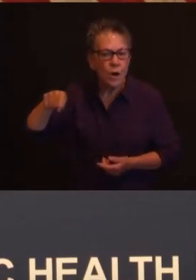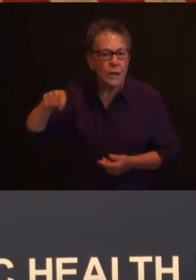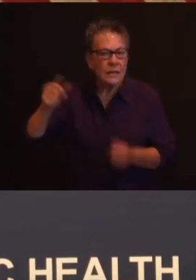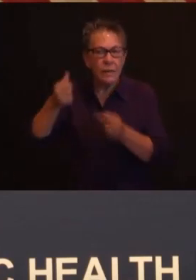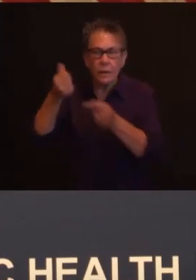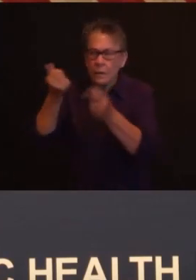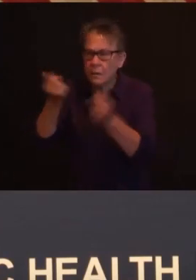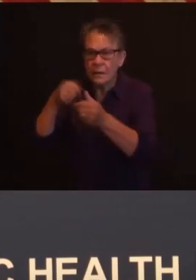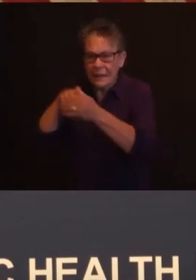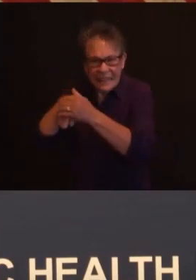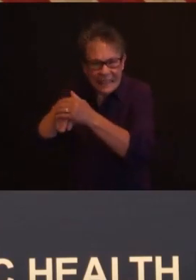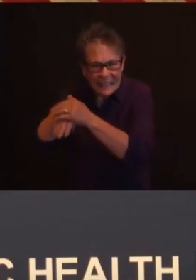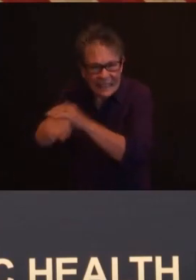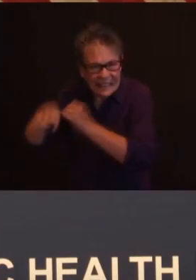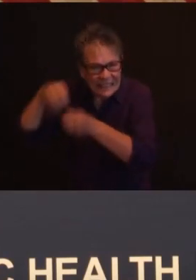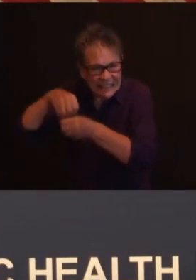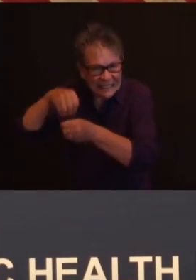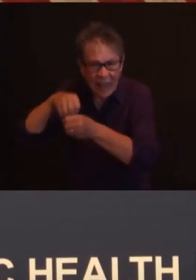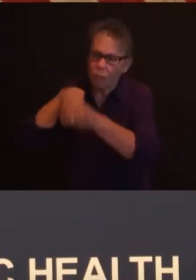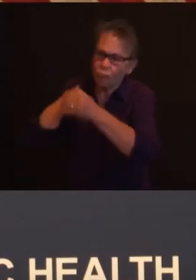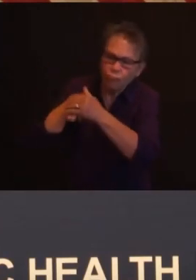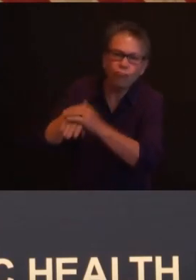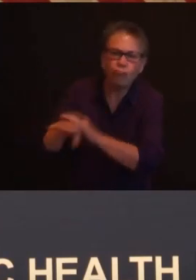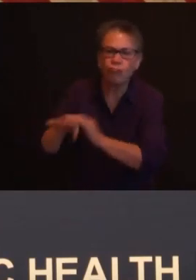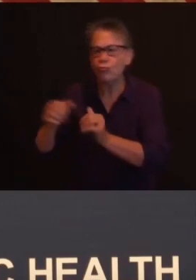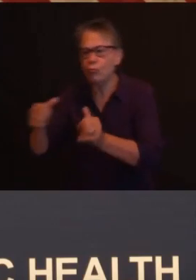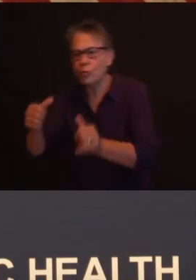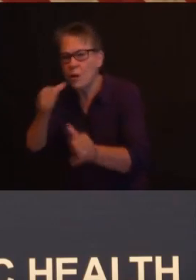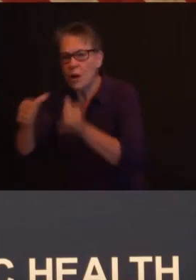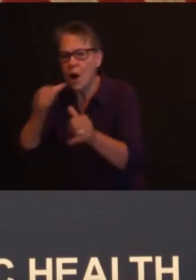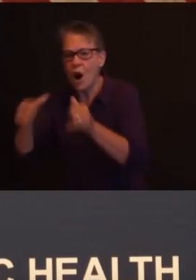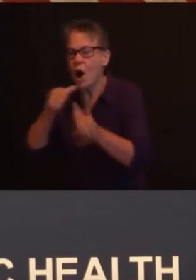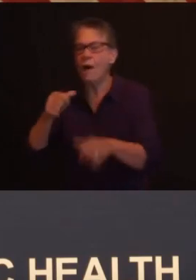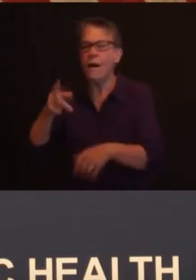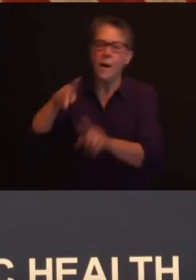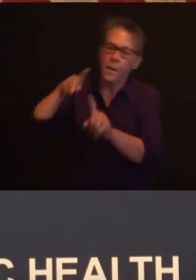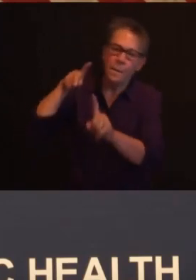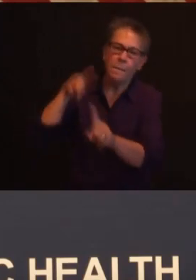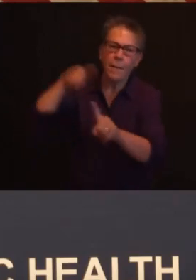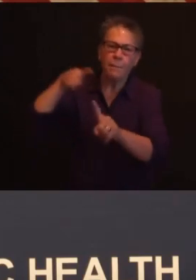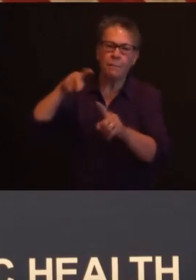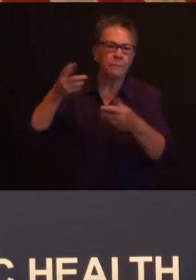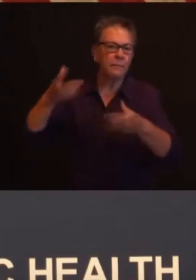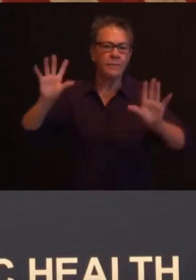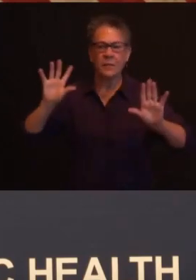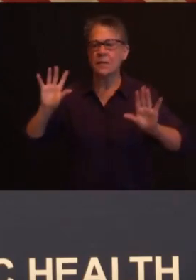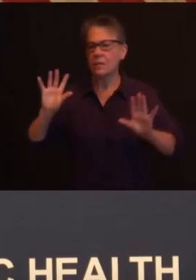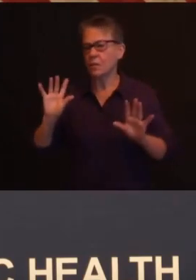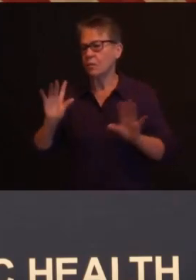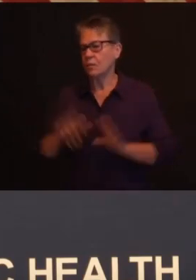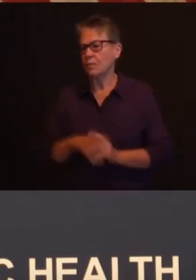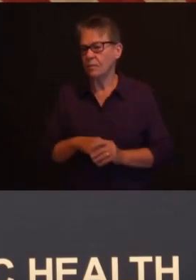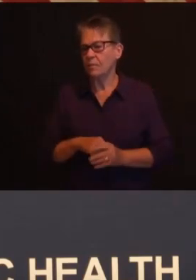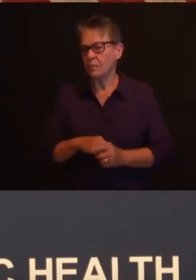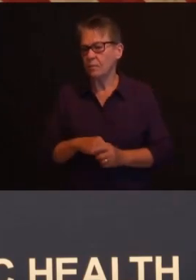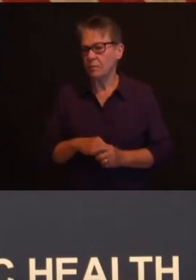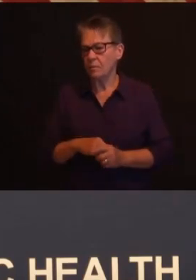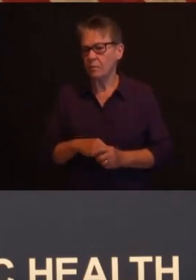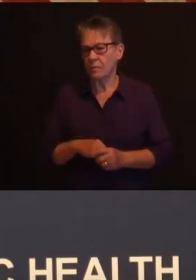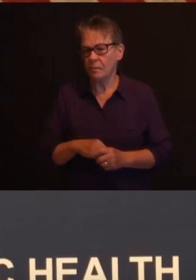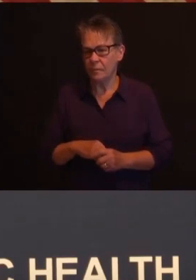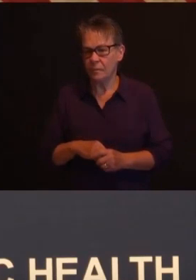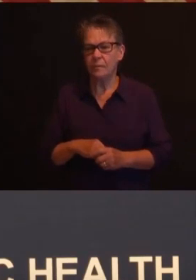the establishment, and that owner was cited. To the governor's point with regard to the weekend, I know I had mentioned